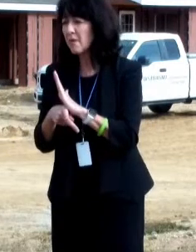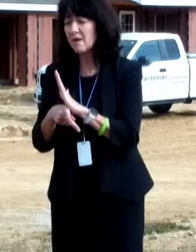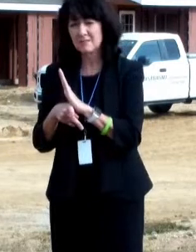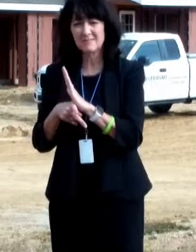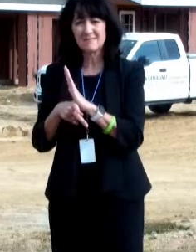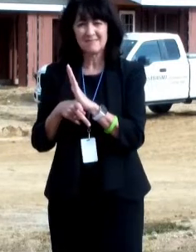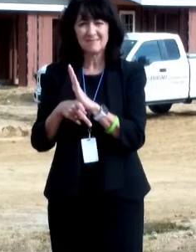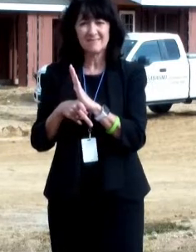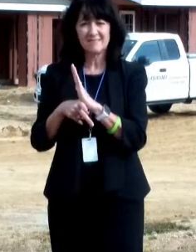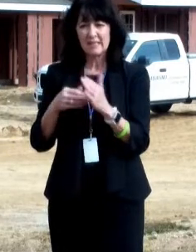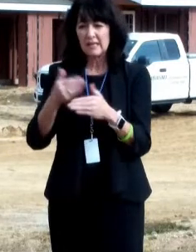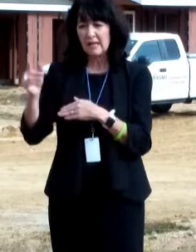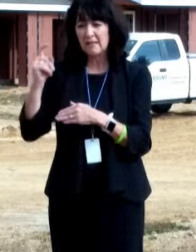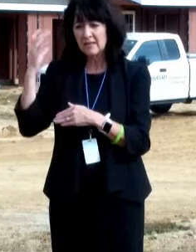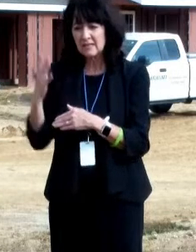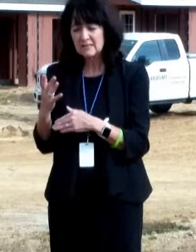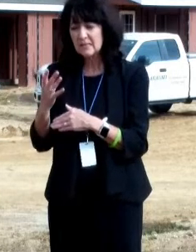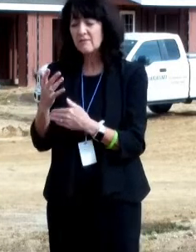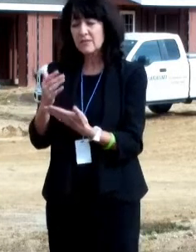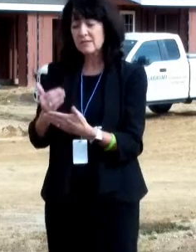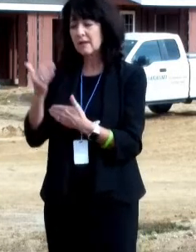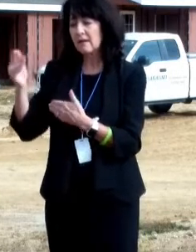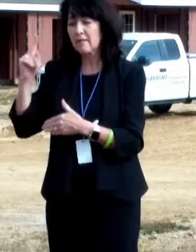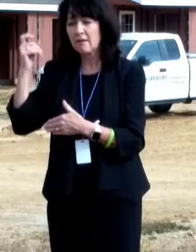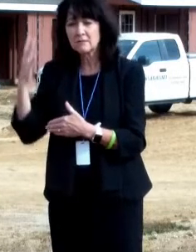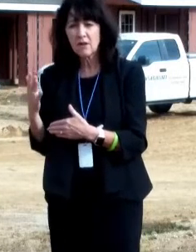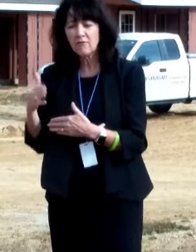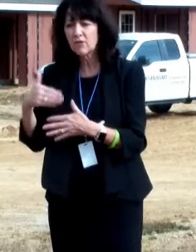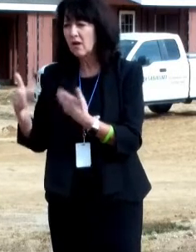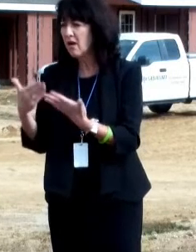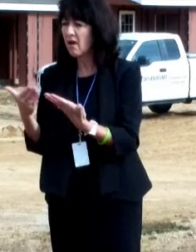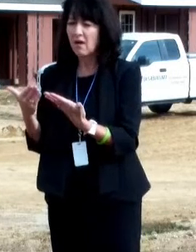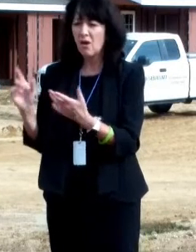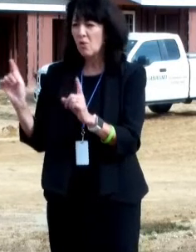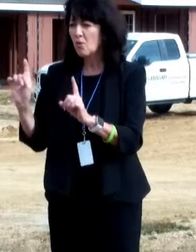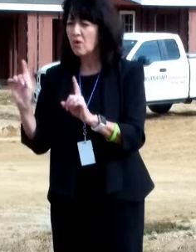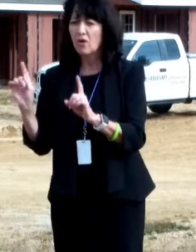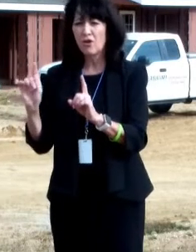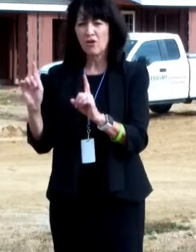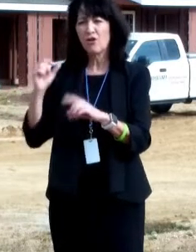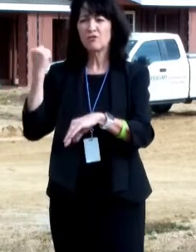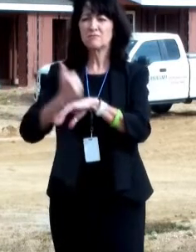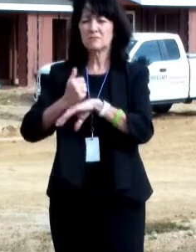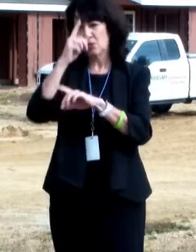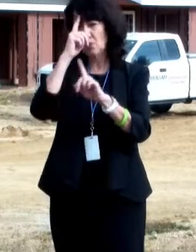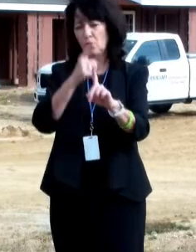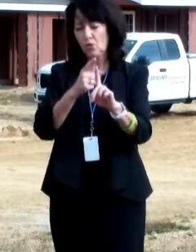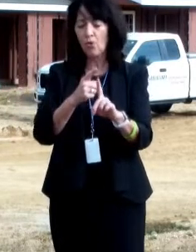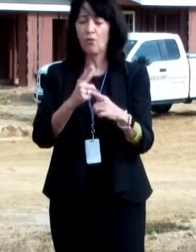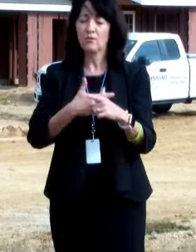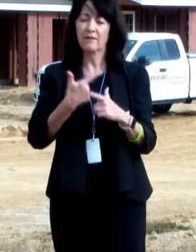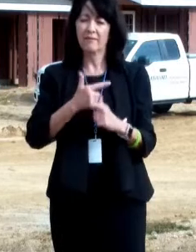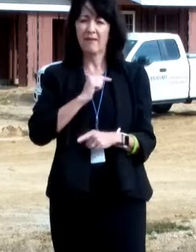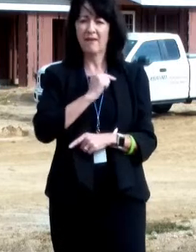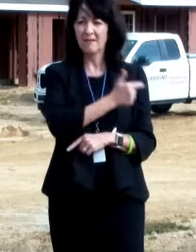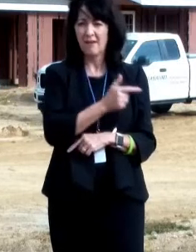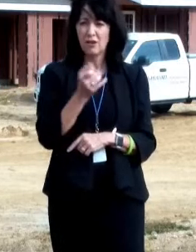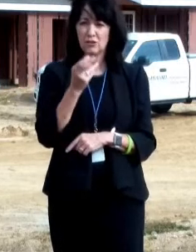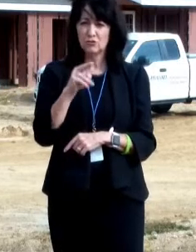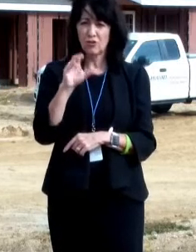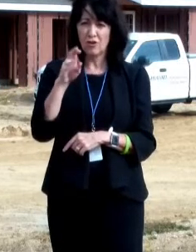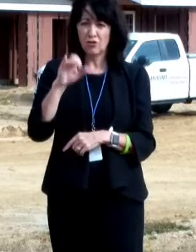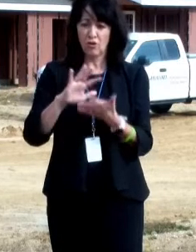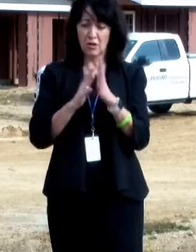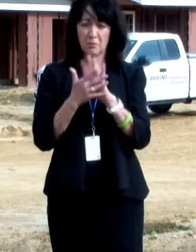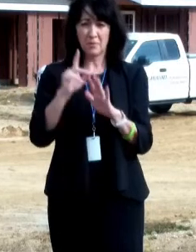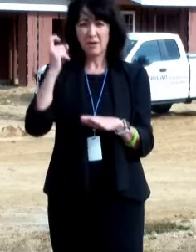deal, and the next governor's not his deal. And then John Carney becomes governor. John Carney becomes governor. He has restored, reinstated the Family Services